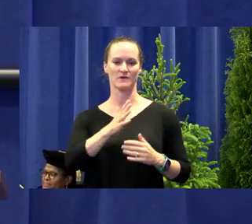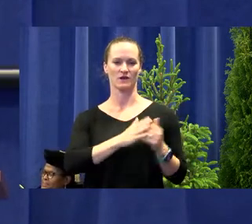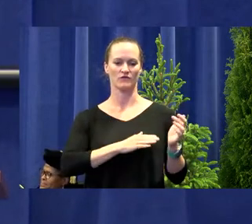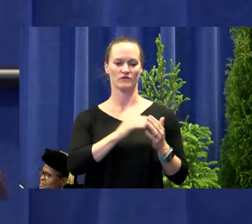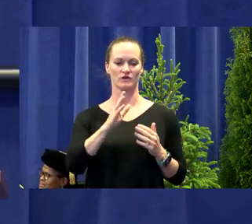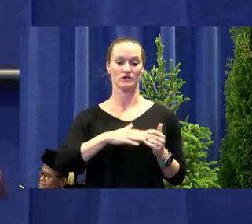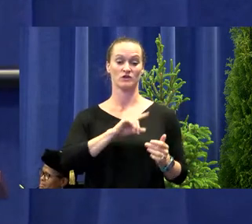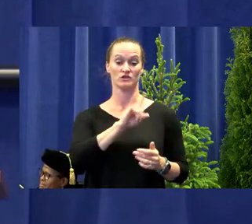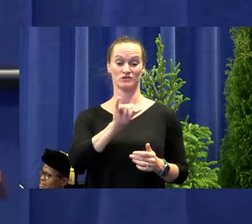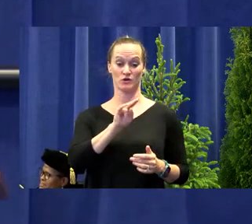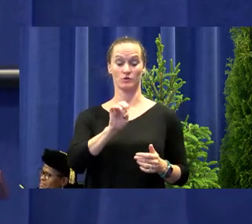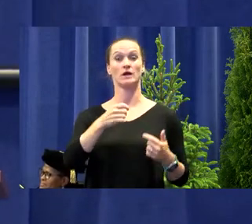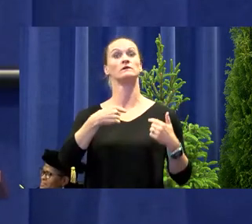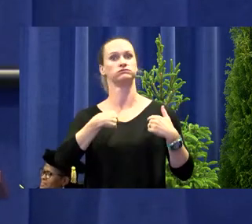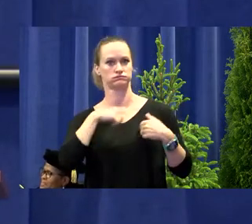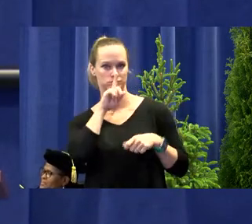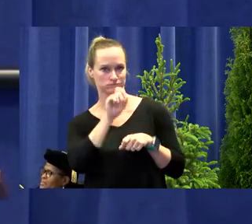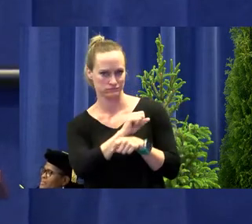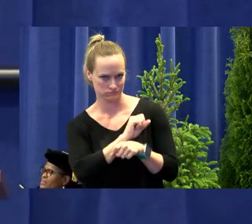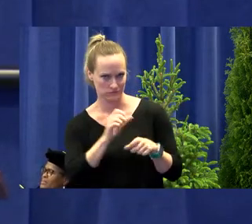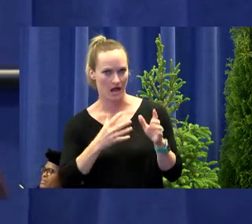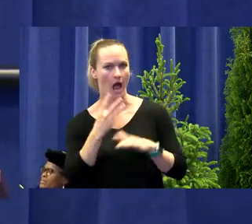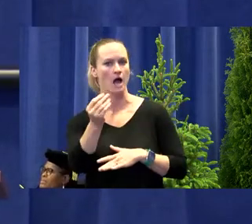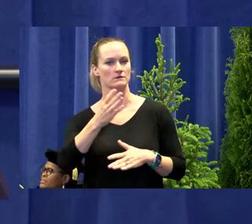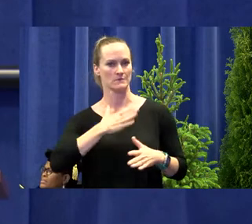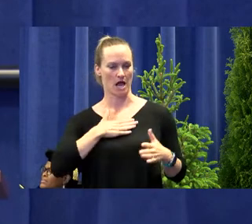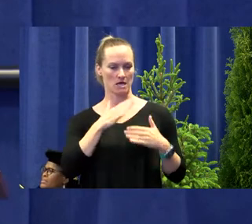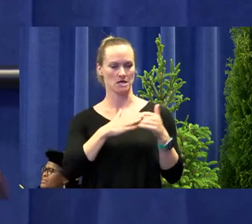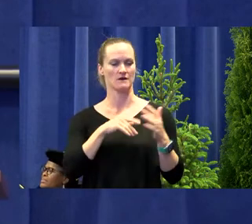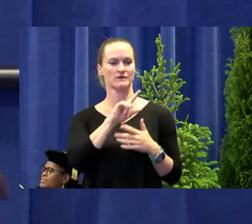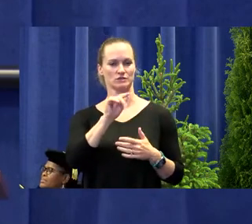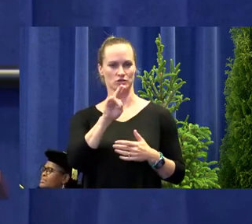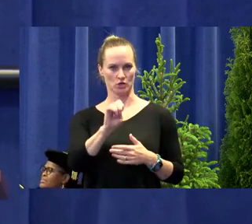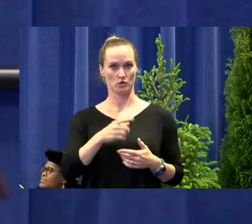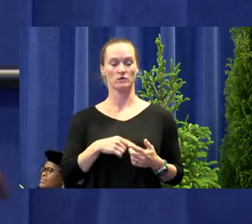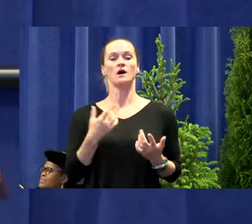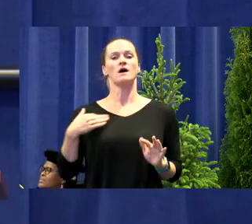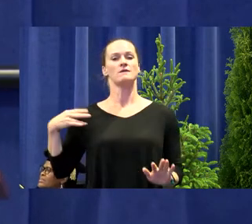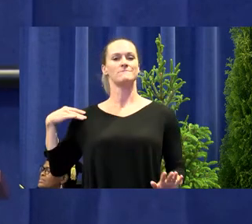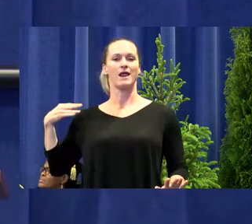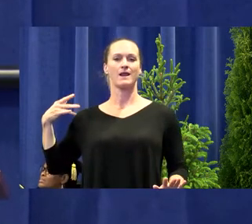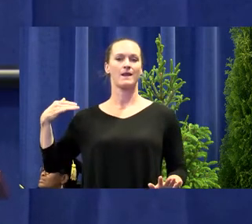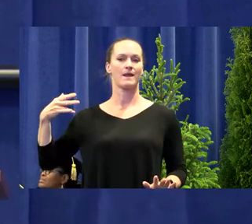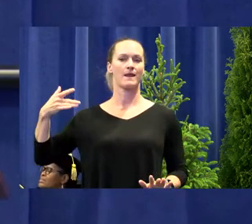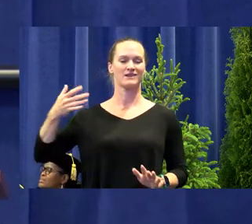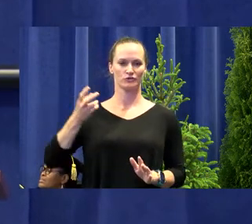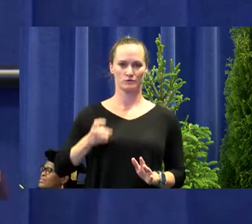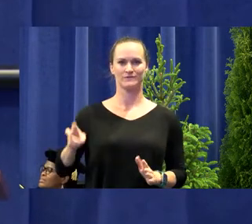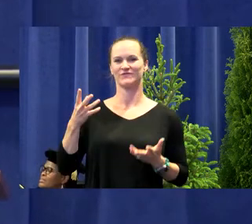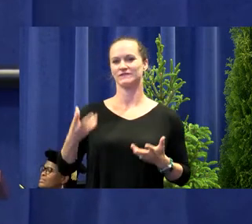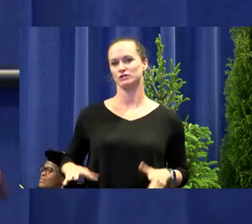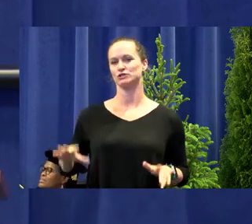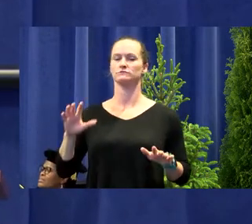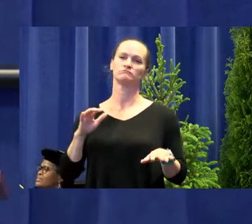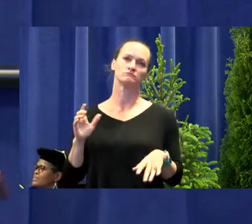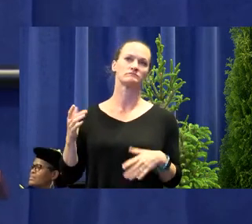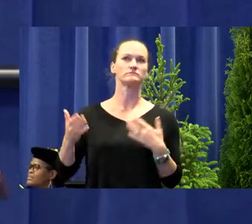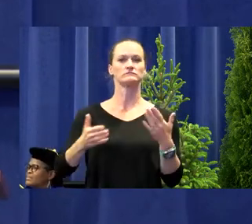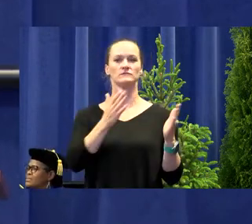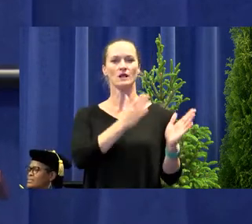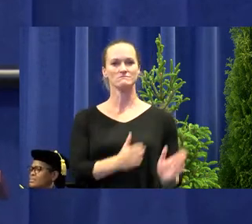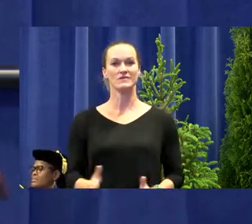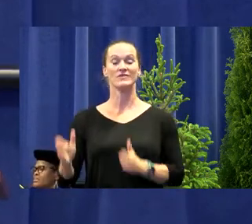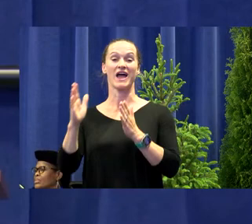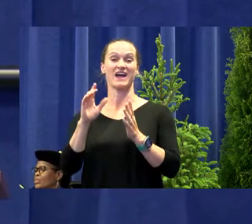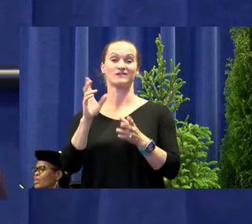And geez, was I outside of my comfort zone. Fast forward through that trip, I planned different excursions like riding on a